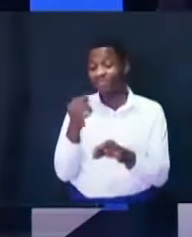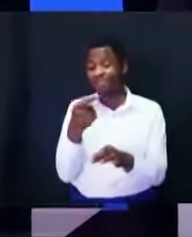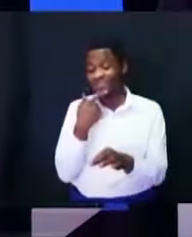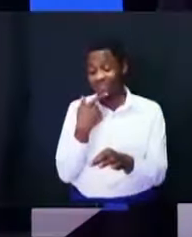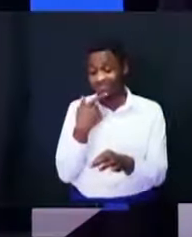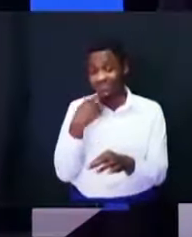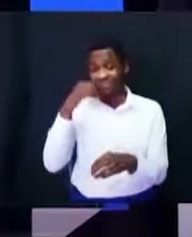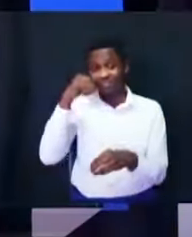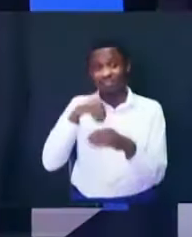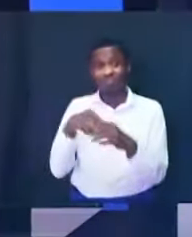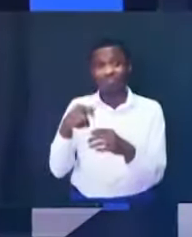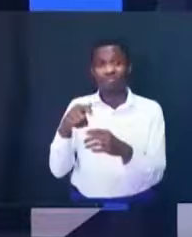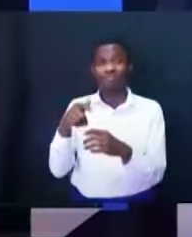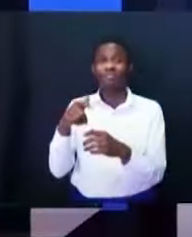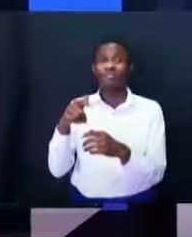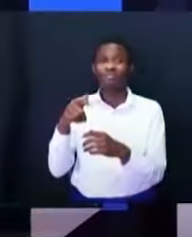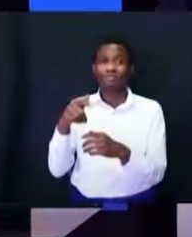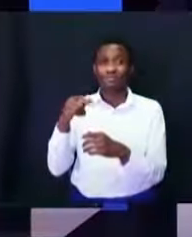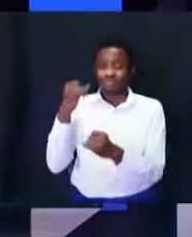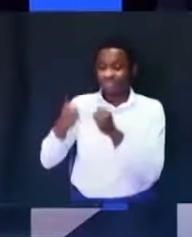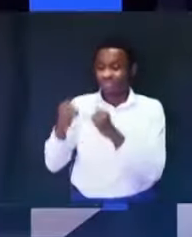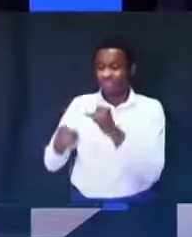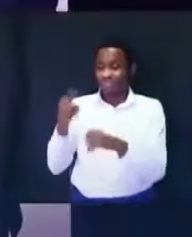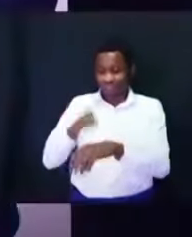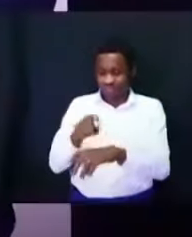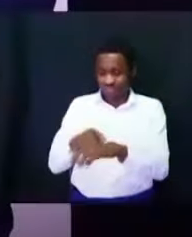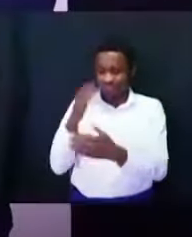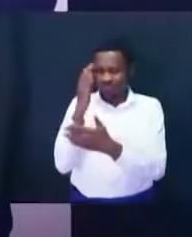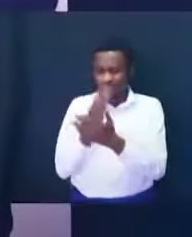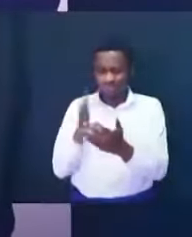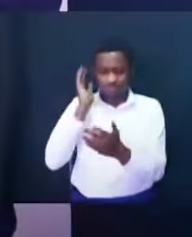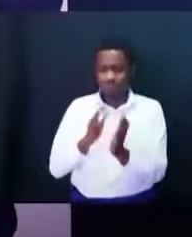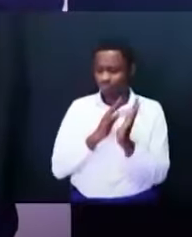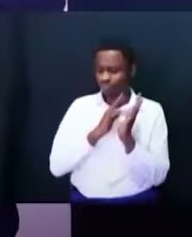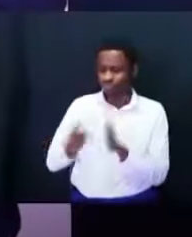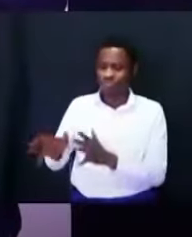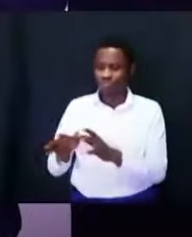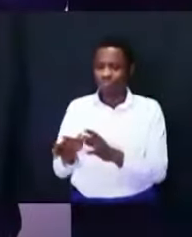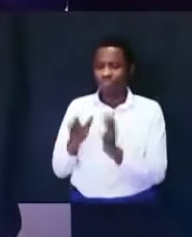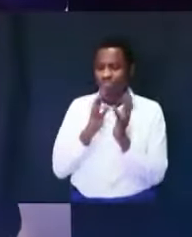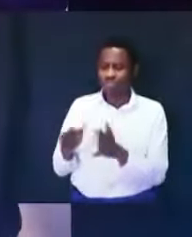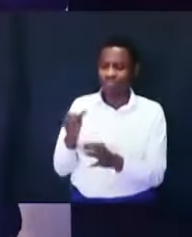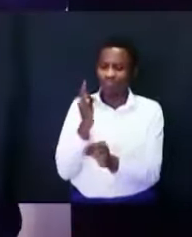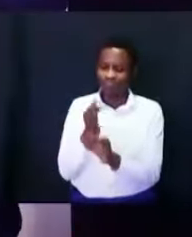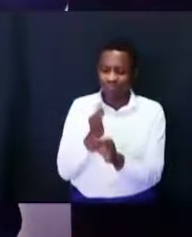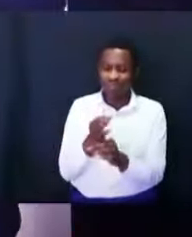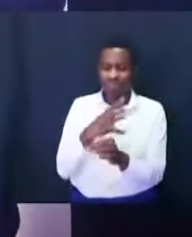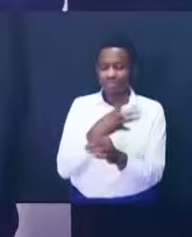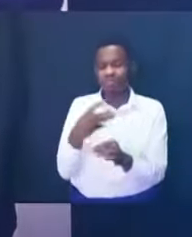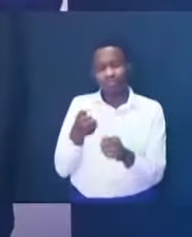the latter times some will abandon the faith and follow